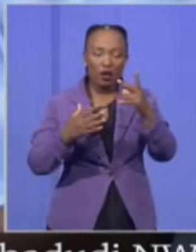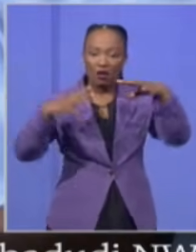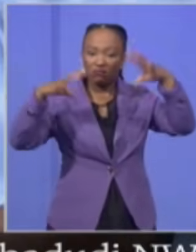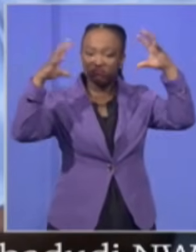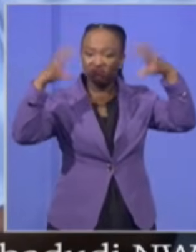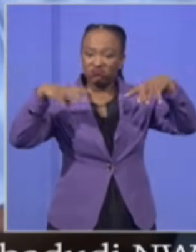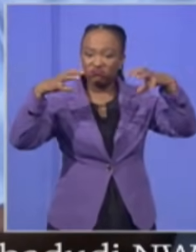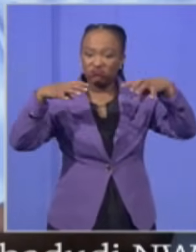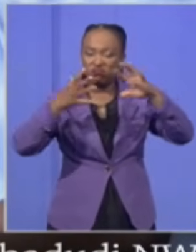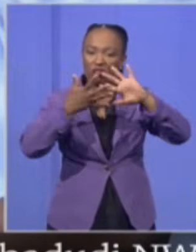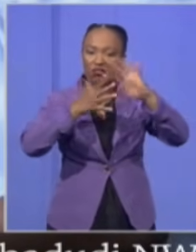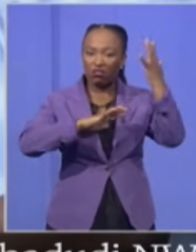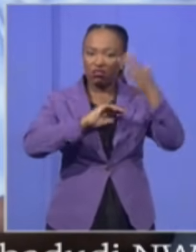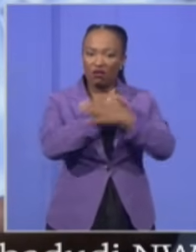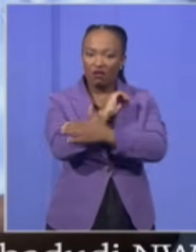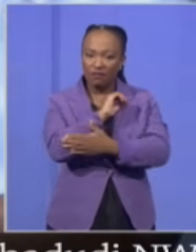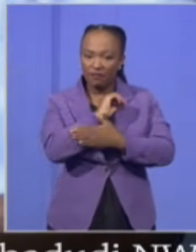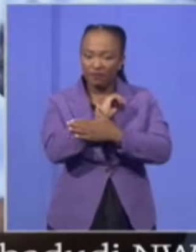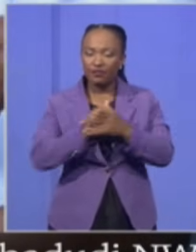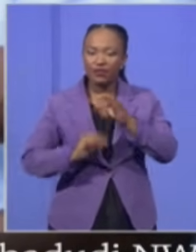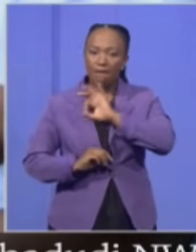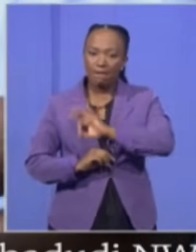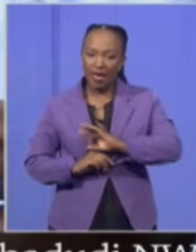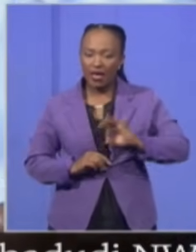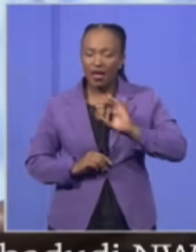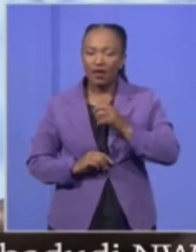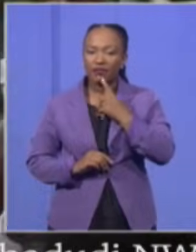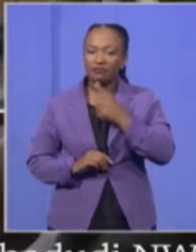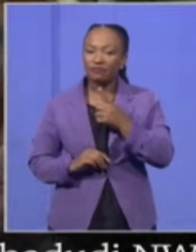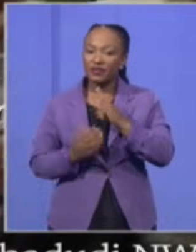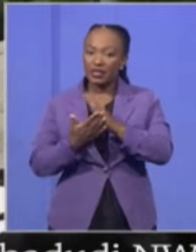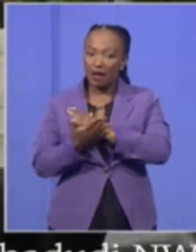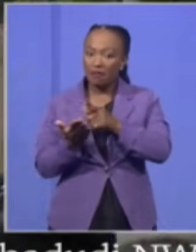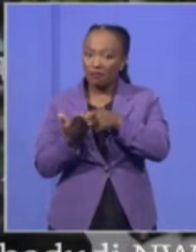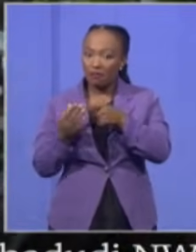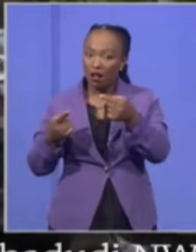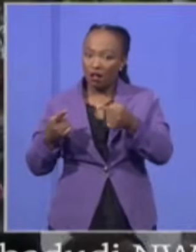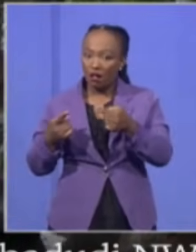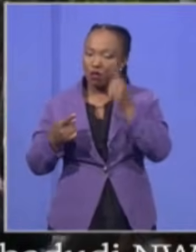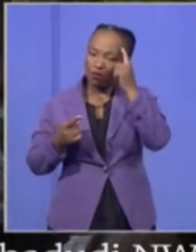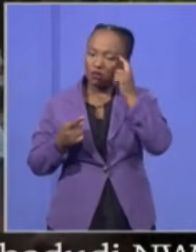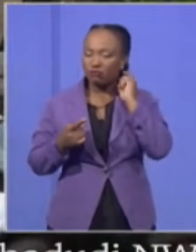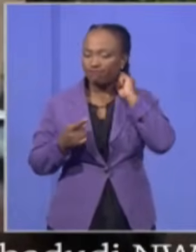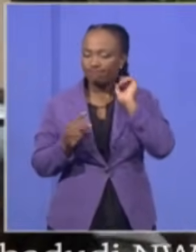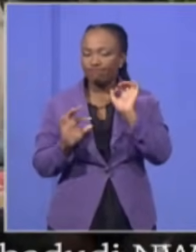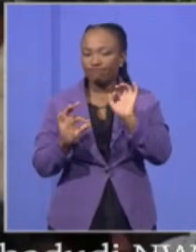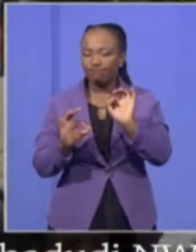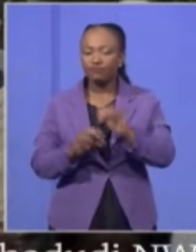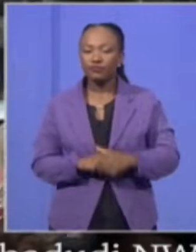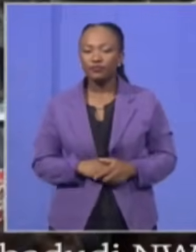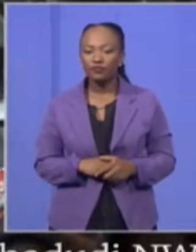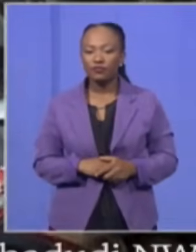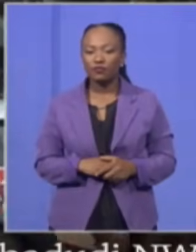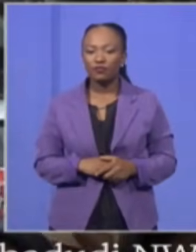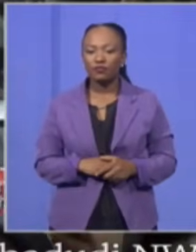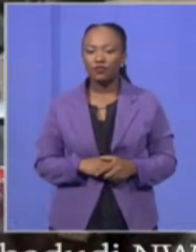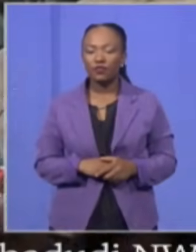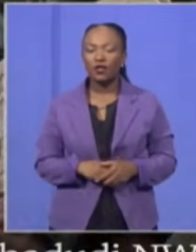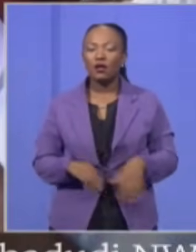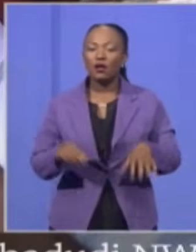rona. Mayor wa masepala re ba setse ba simolotse go tsibogela dingwe tsa dikopo tsa baagi. There are issues that already in